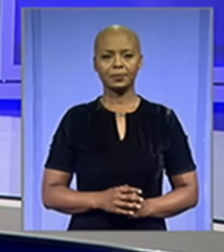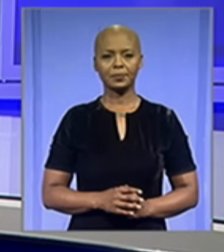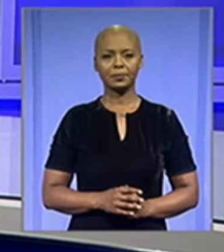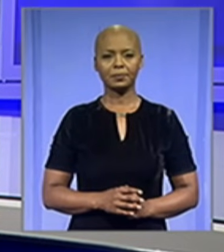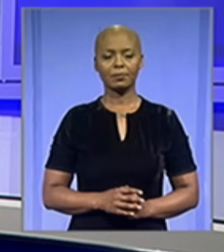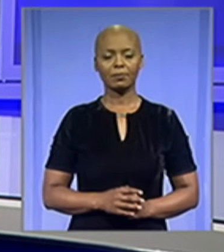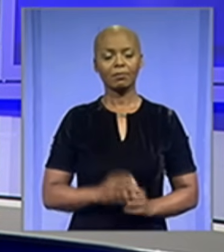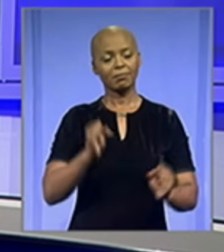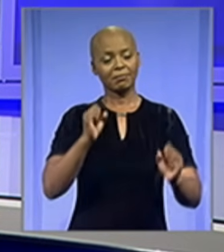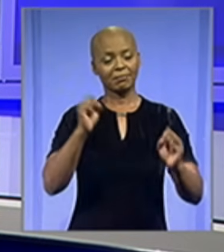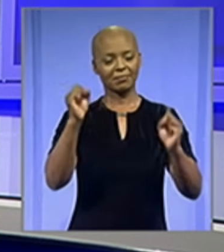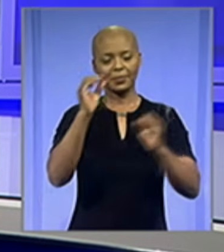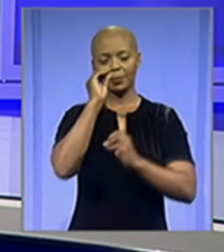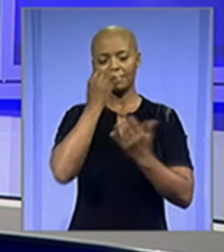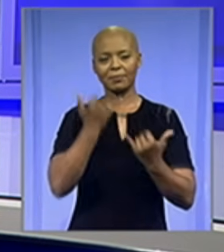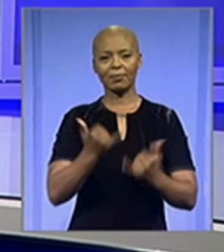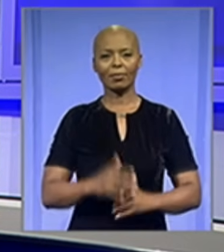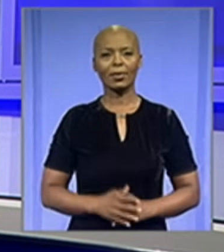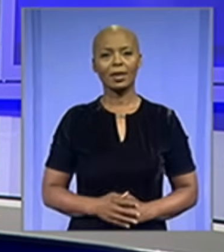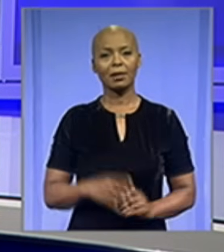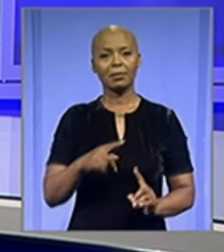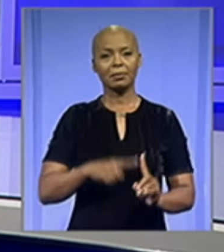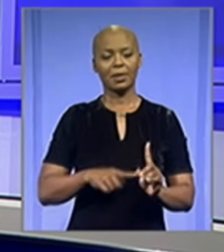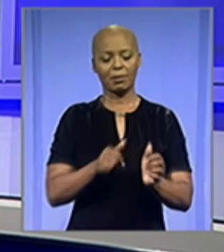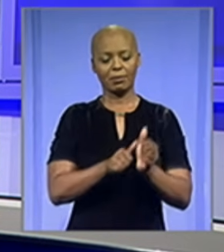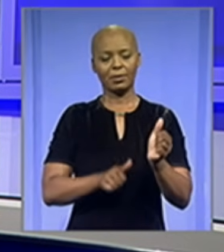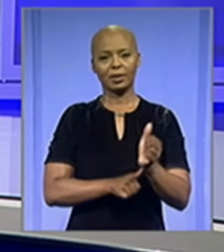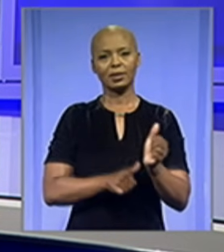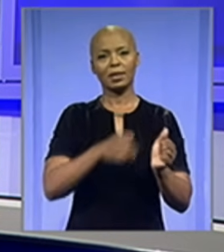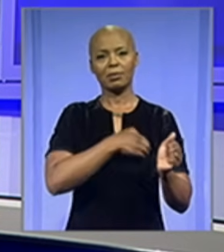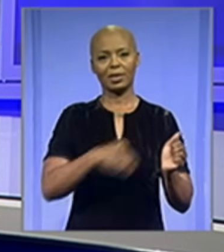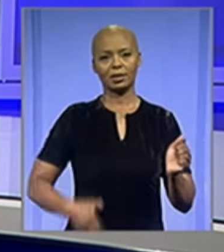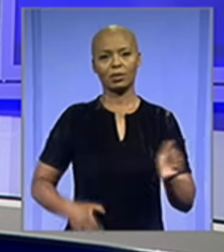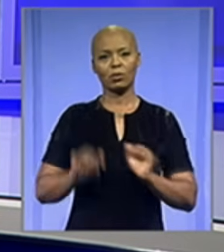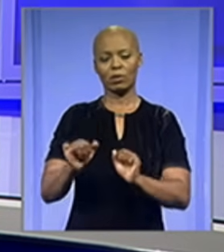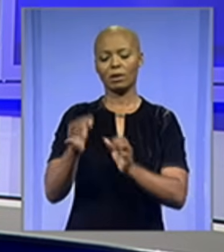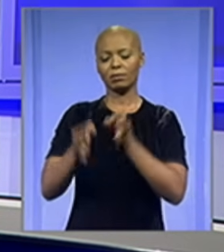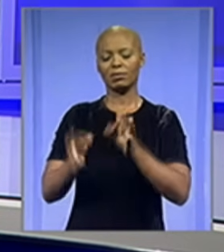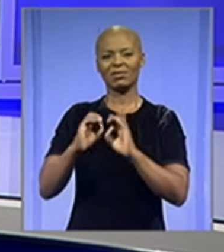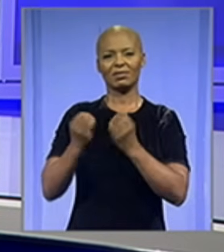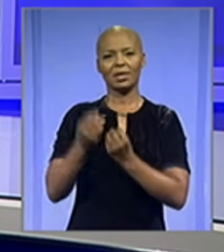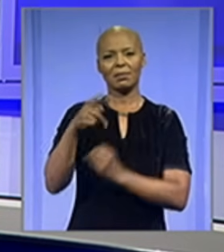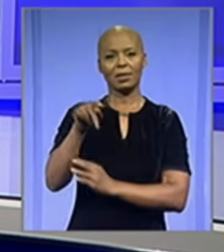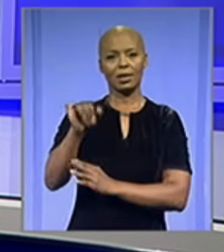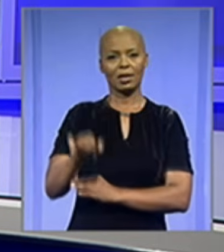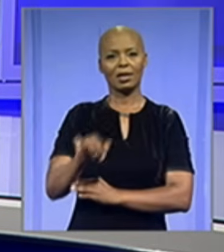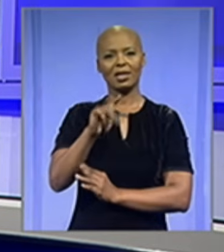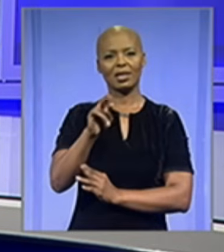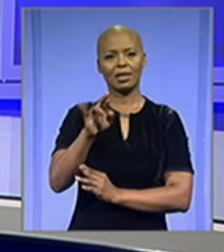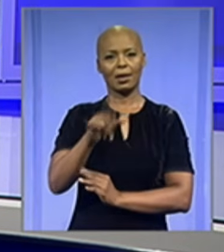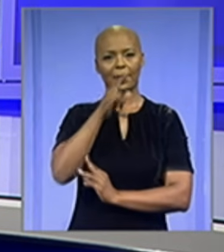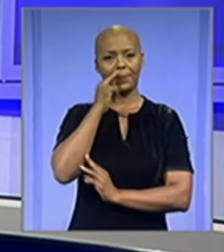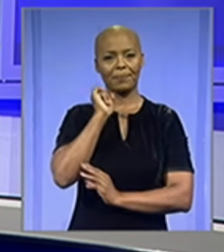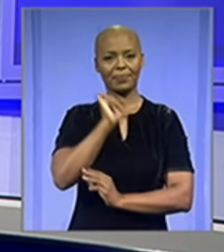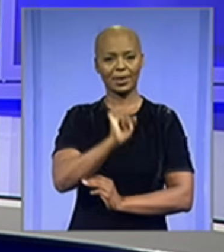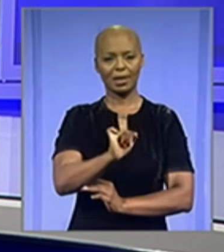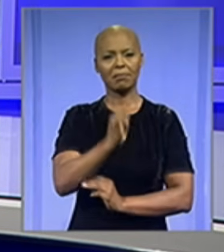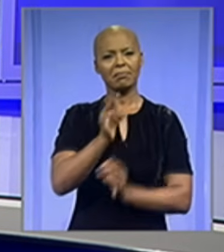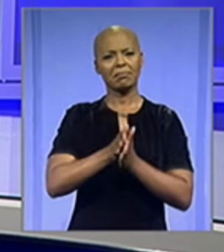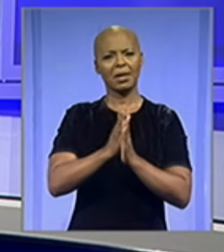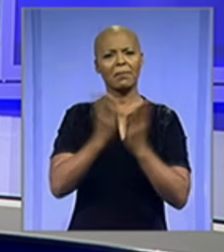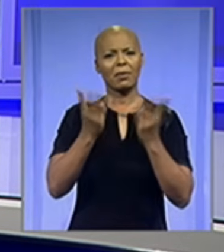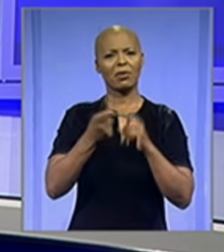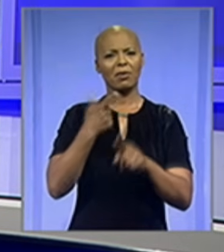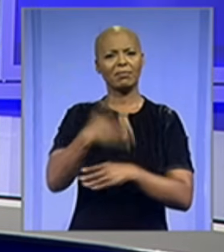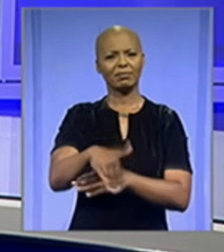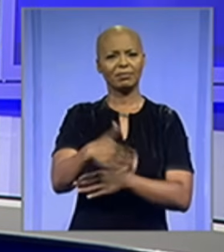Tla re diale. Motlatsamoporesidente wa Patriotic Alliance Kenny Kunene o ikuetse gore bafaladi ba ba senang ditlankana tse di